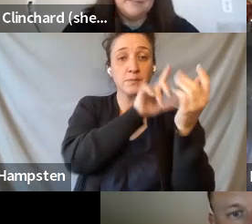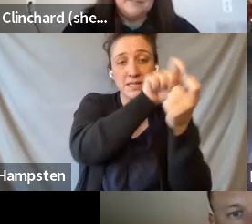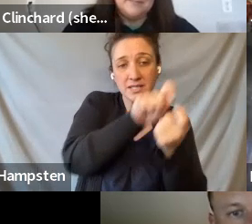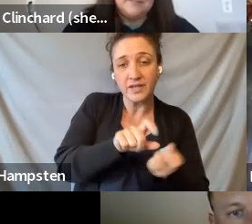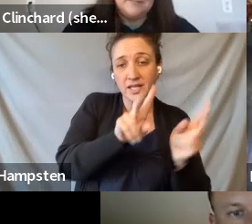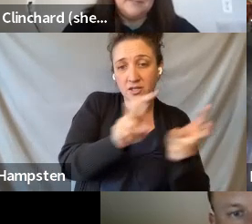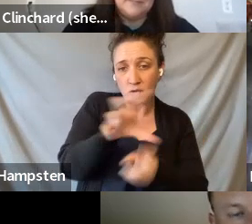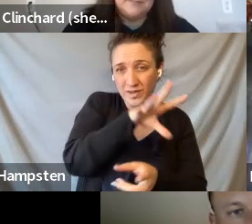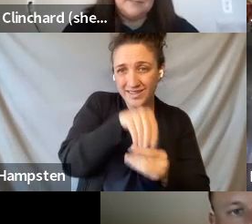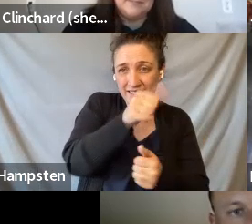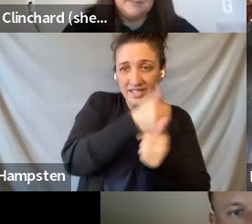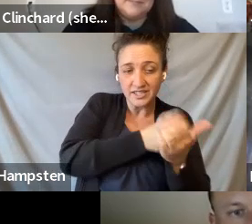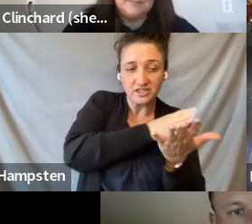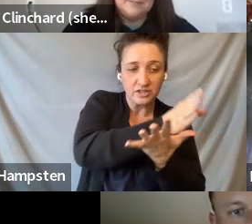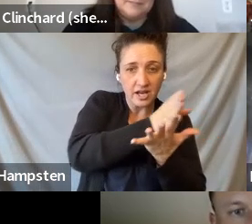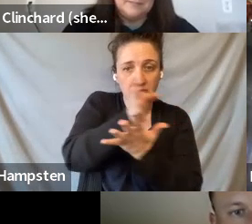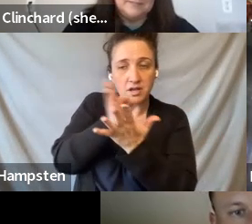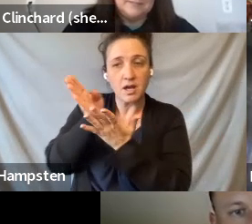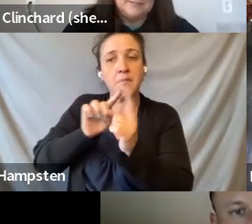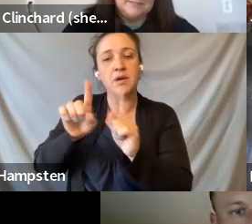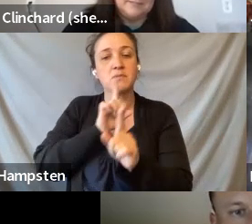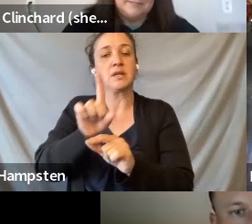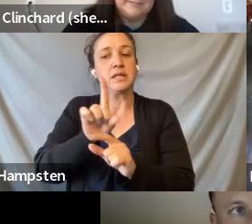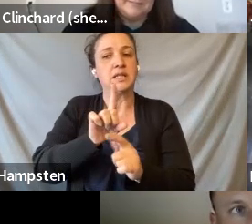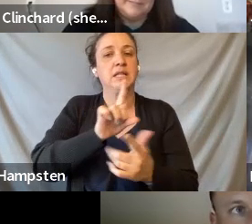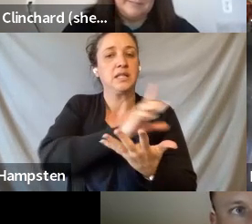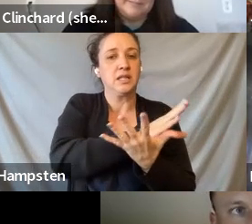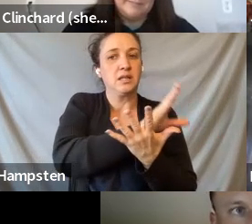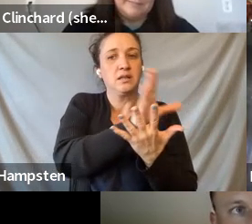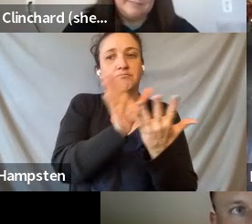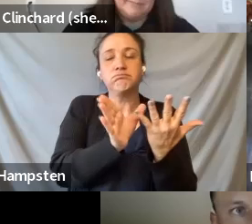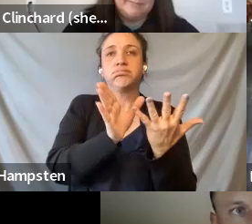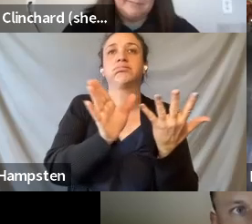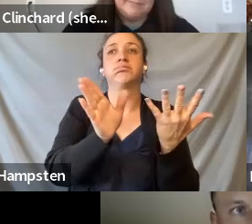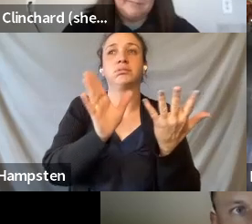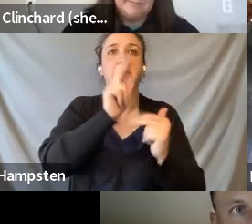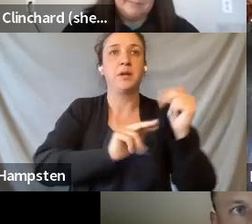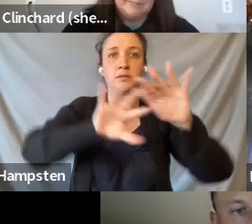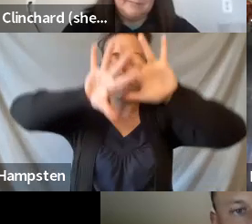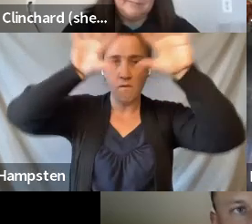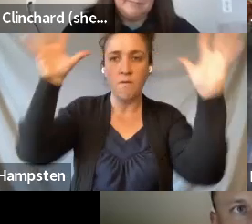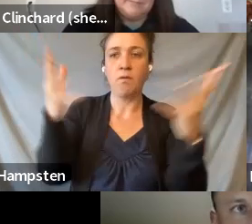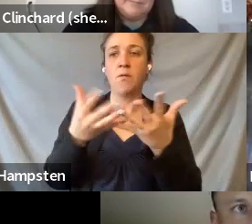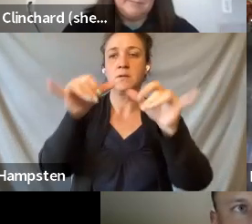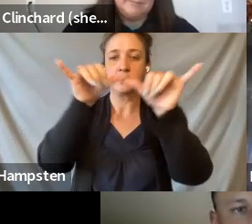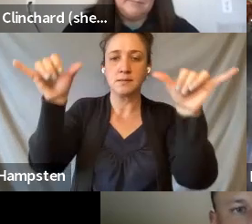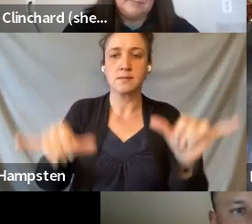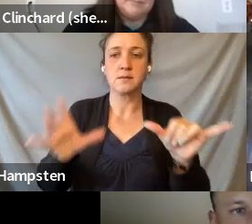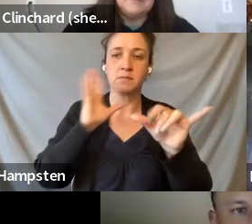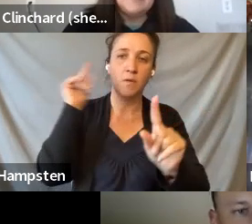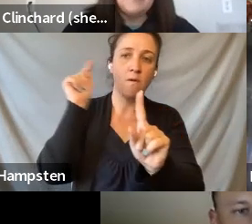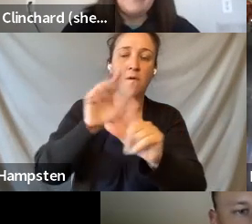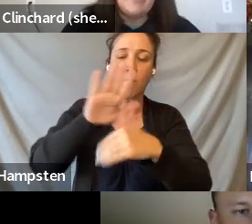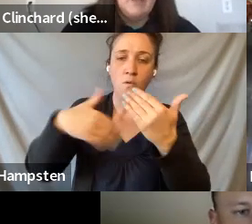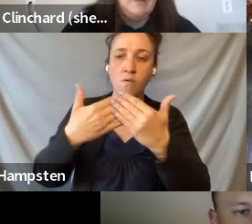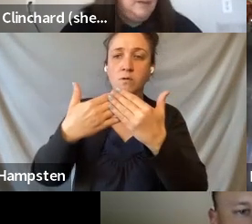each of the focus areas, but really build across a system so that the overall infrastructure and